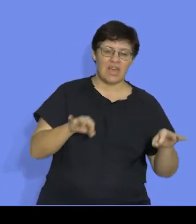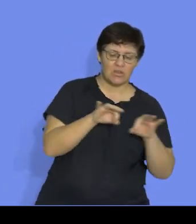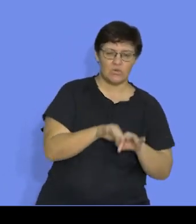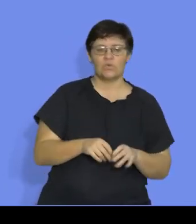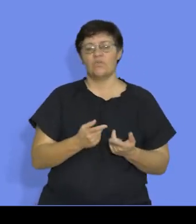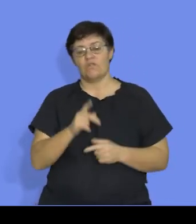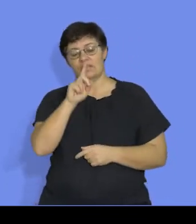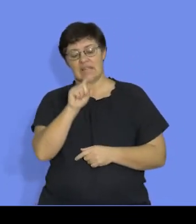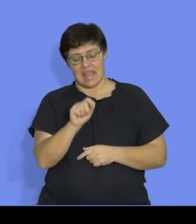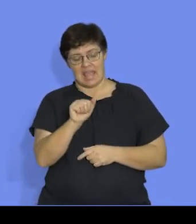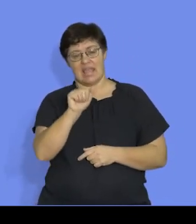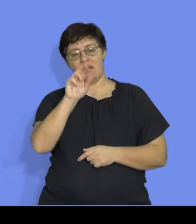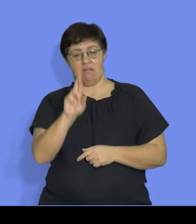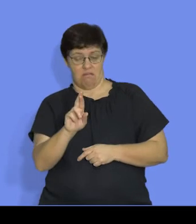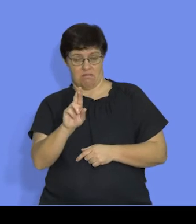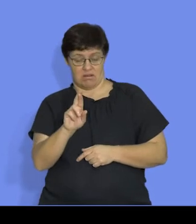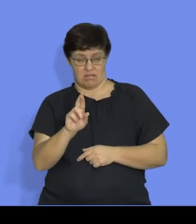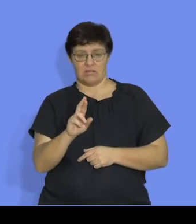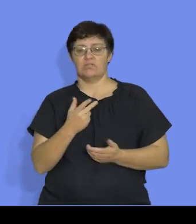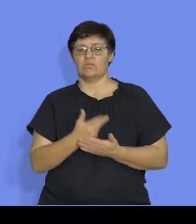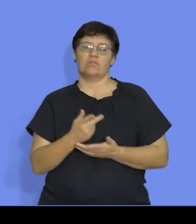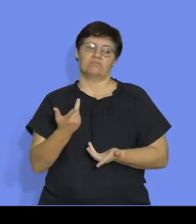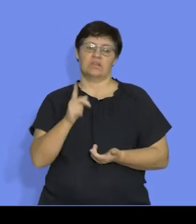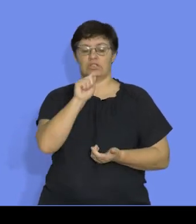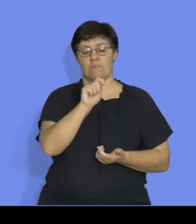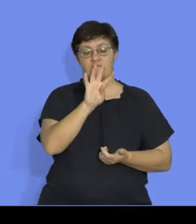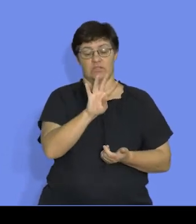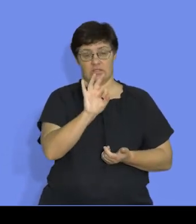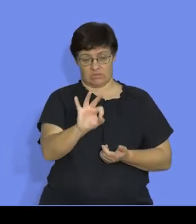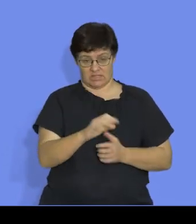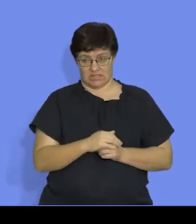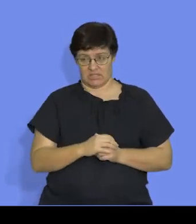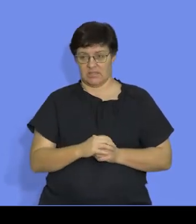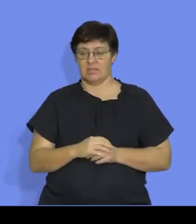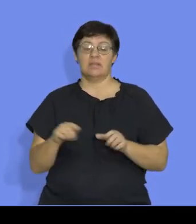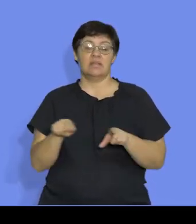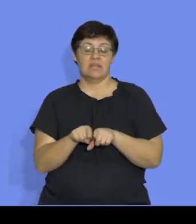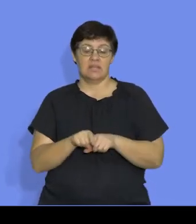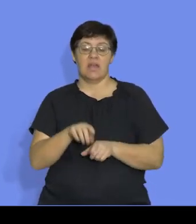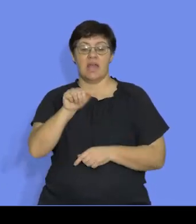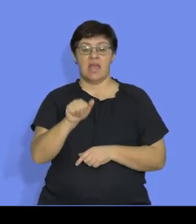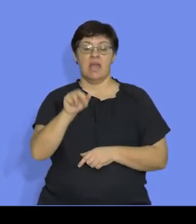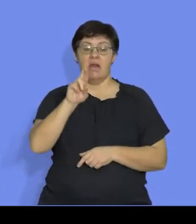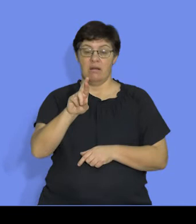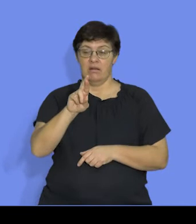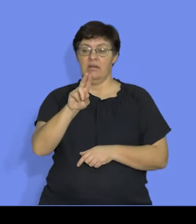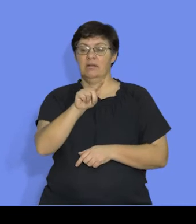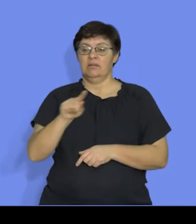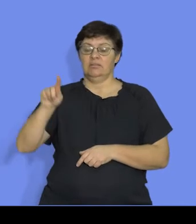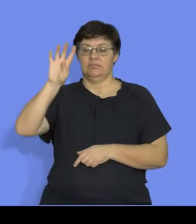of a and r. So I can write term 43 as a r to the power